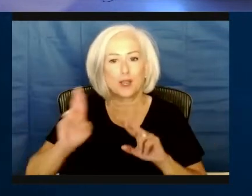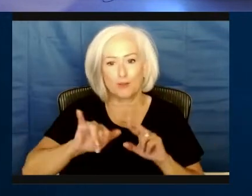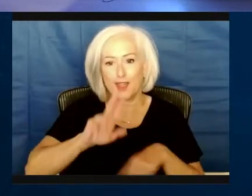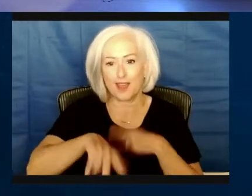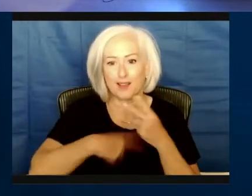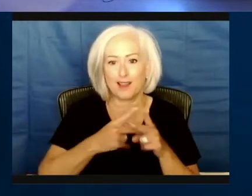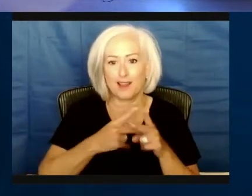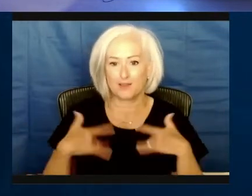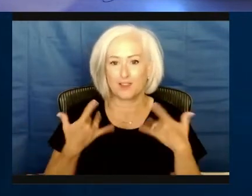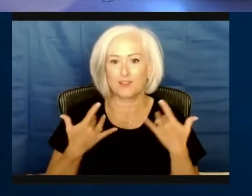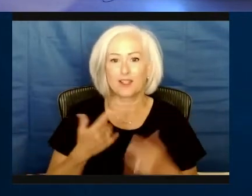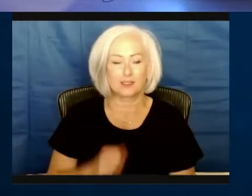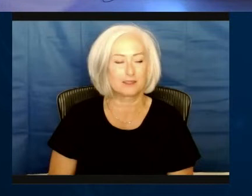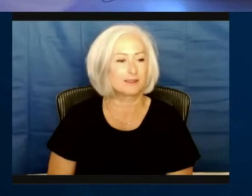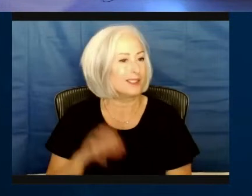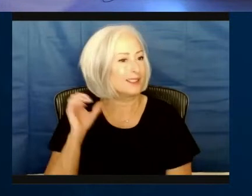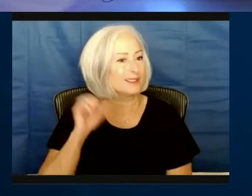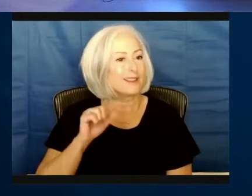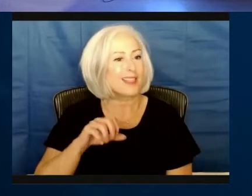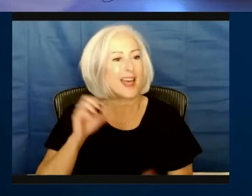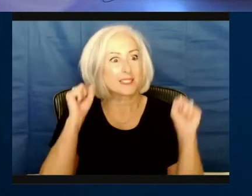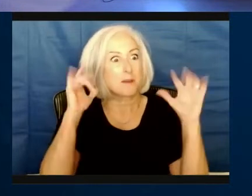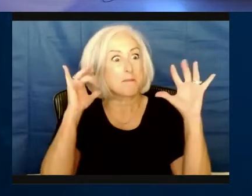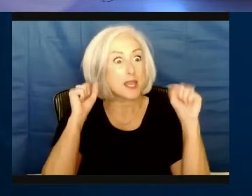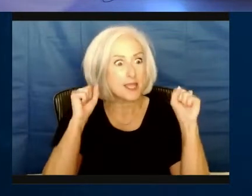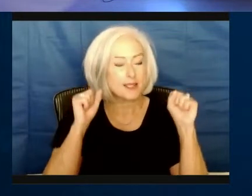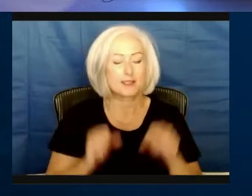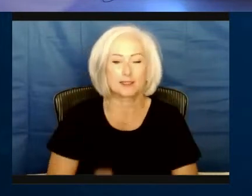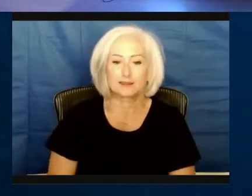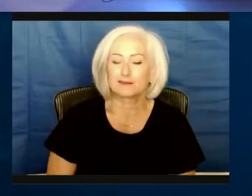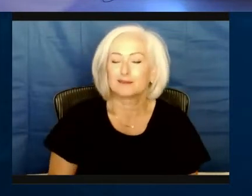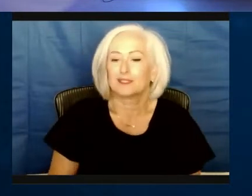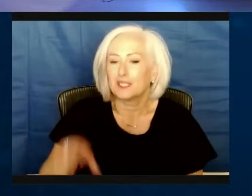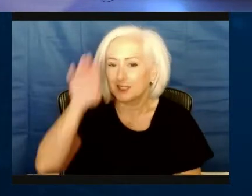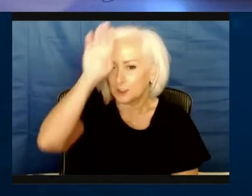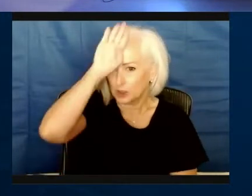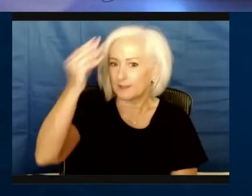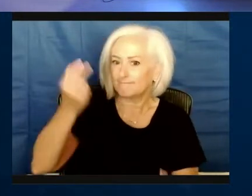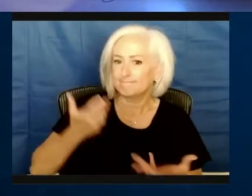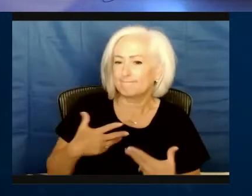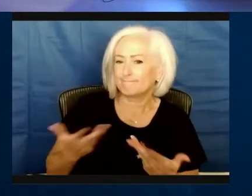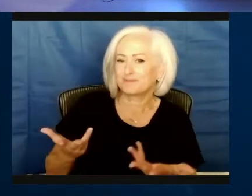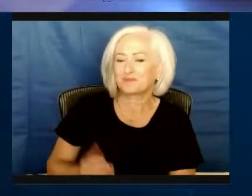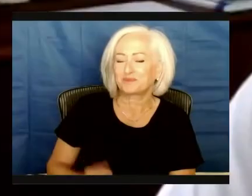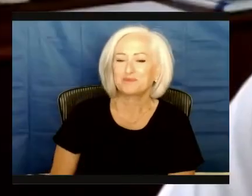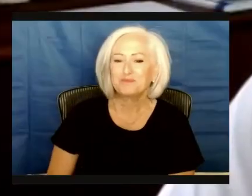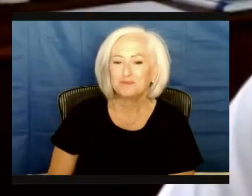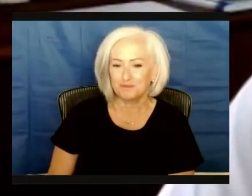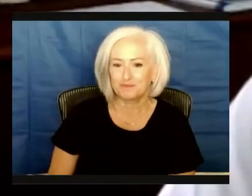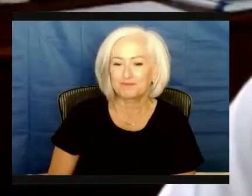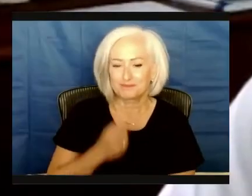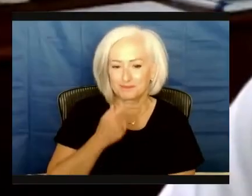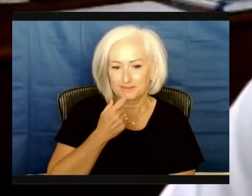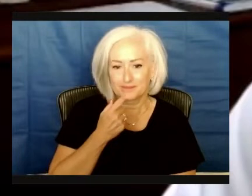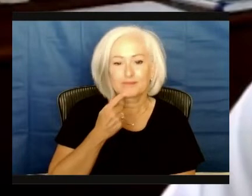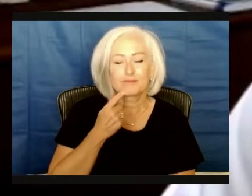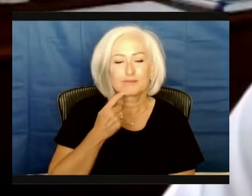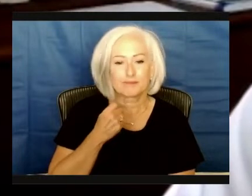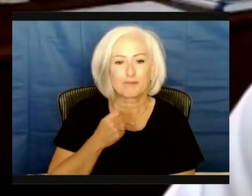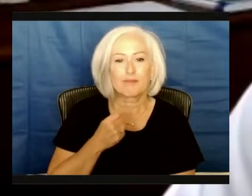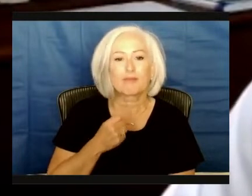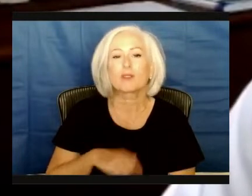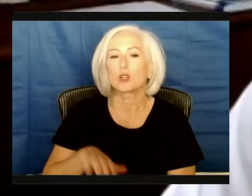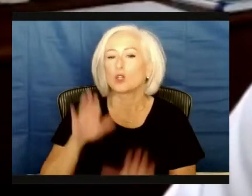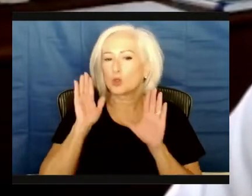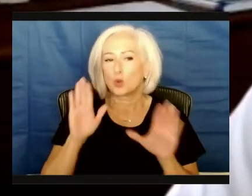Yeah, that's outstanding. Yeah. Chief, talk to us a little bit about that course. It's a great opportunity. We've been able to